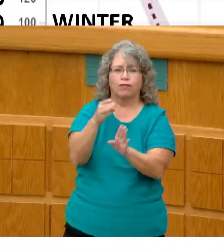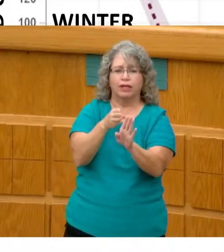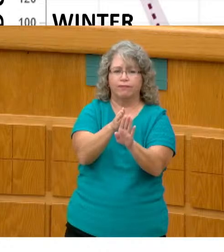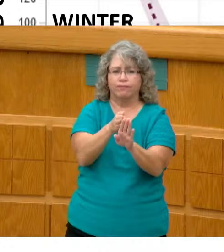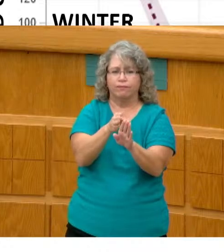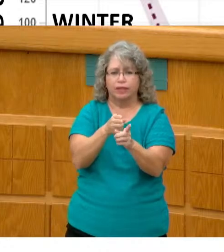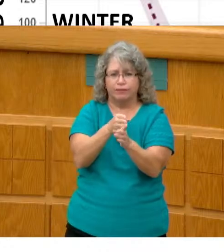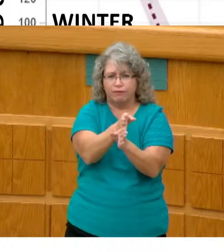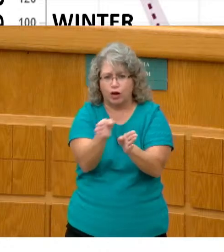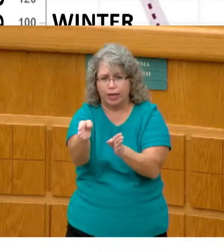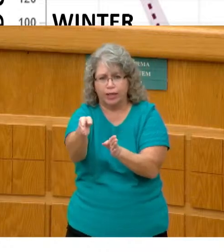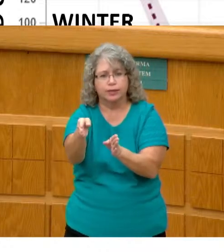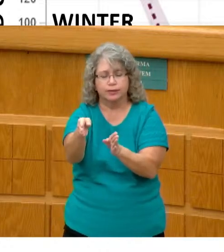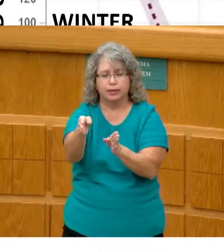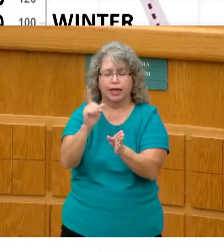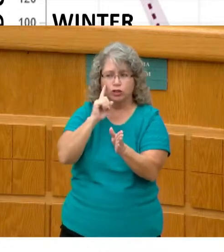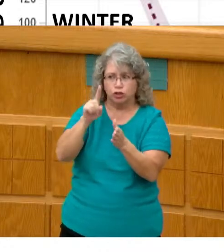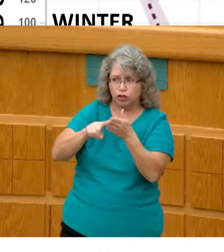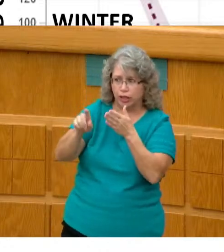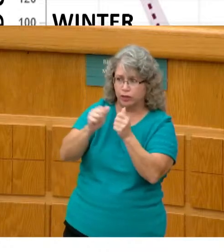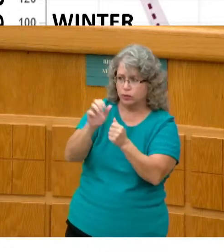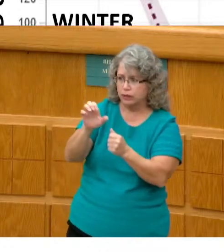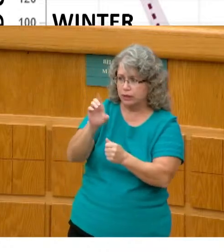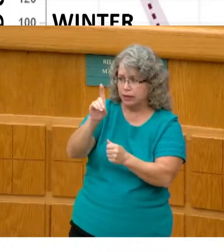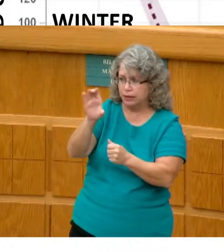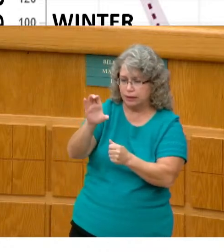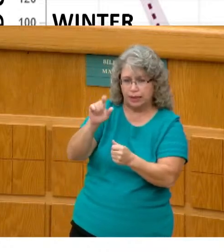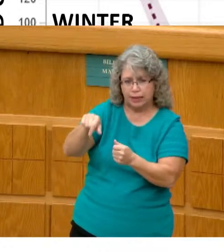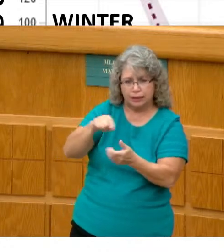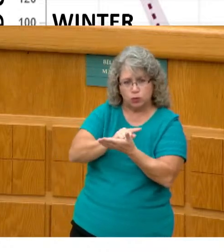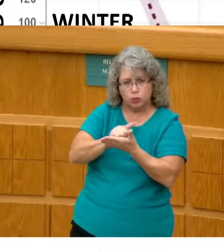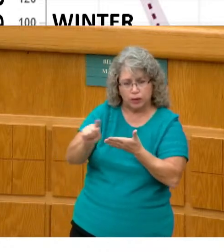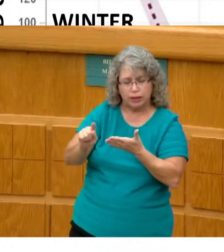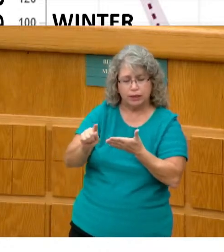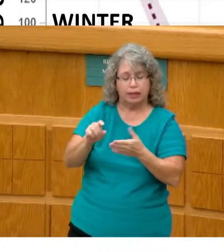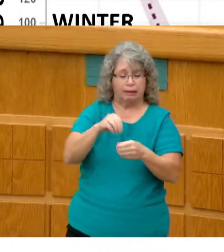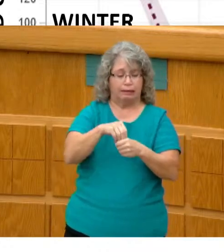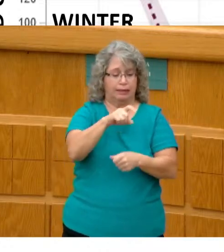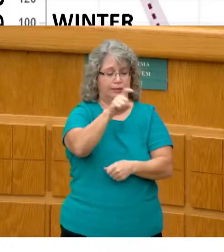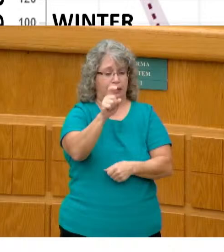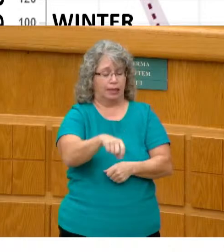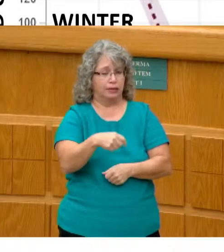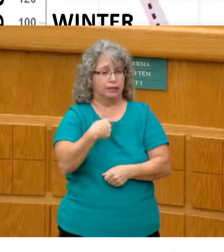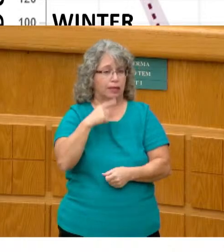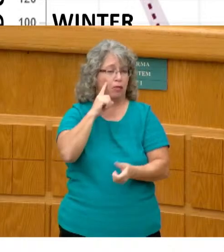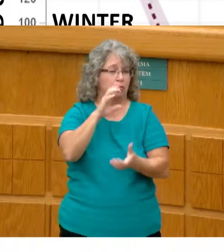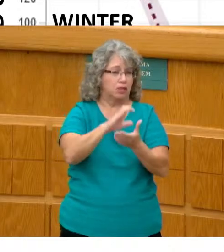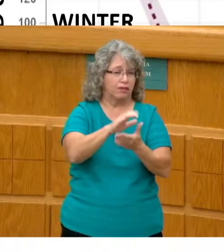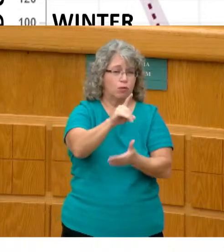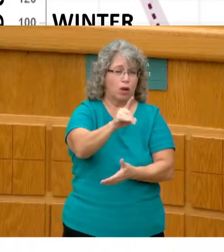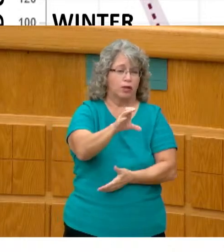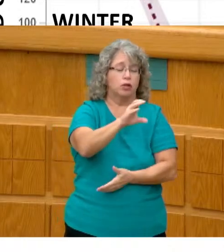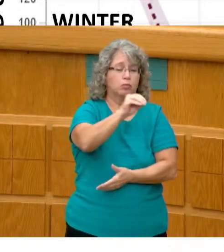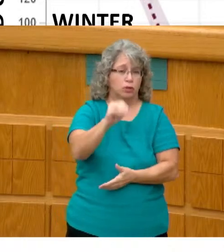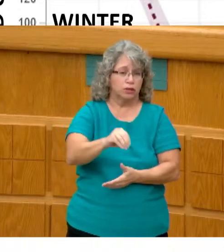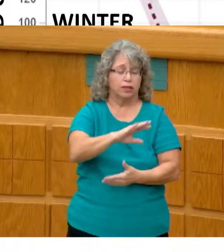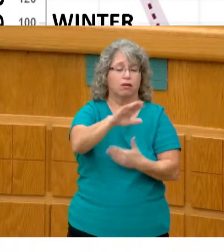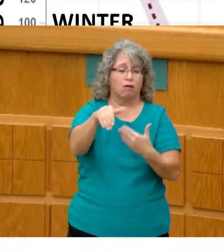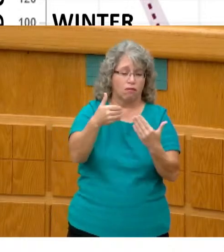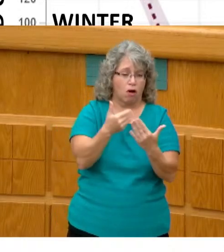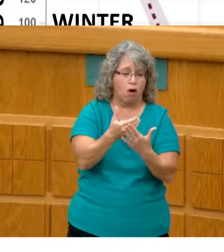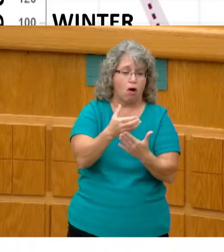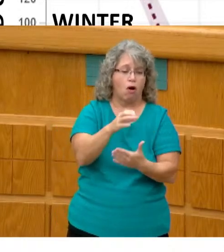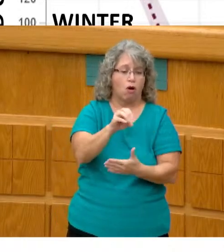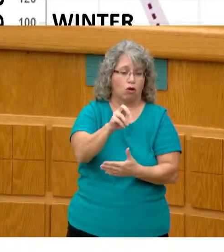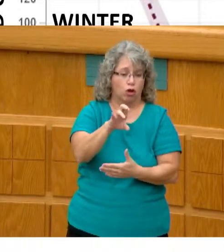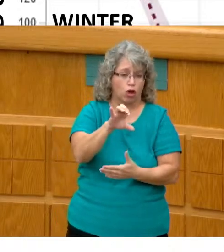this week, and in Texas, I believe there have been 100% of all of the COVID cases where they checked,